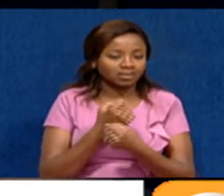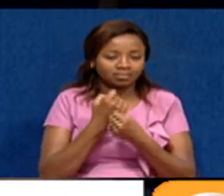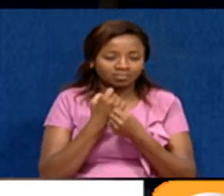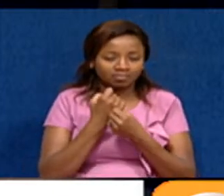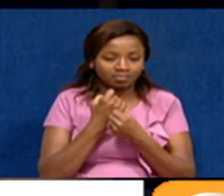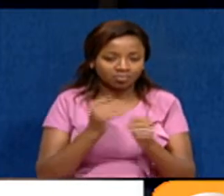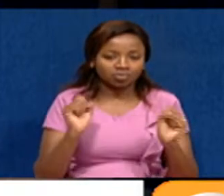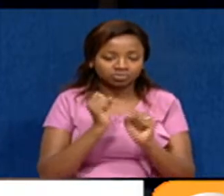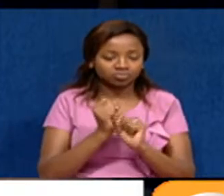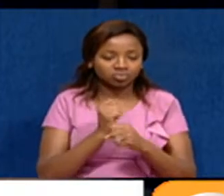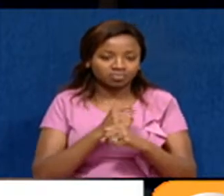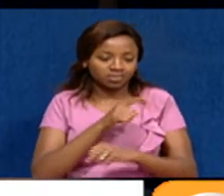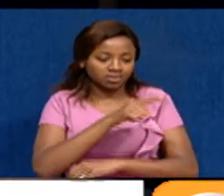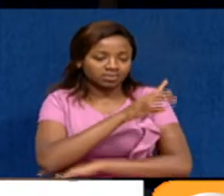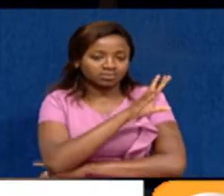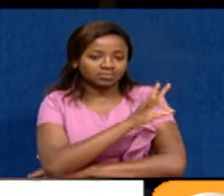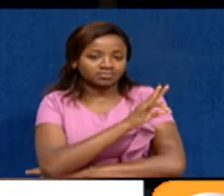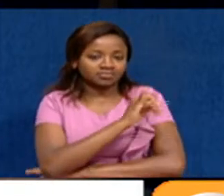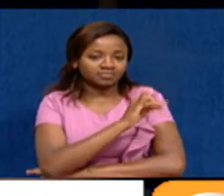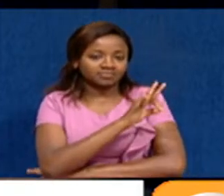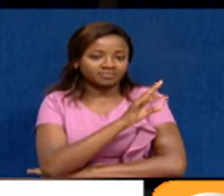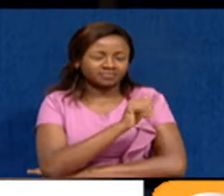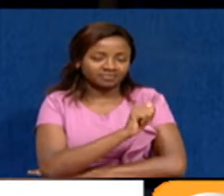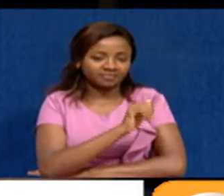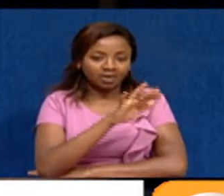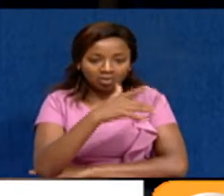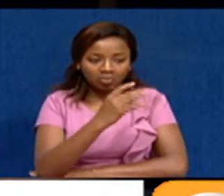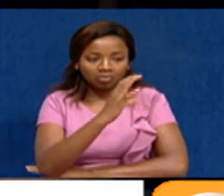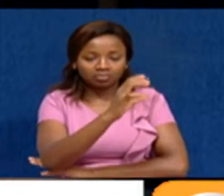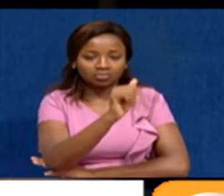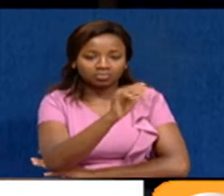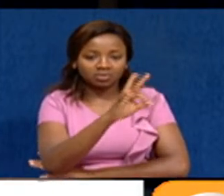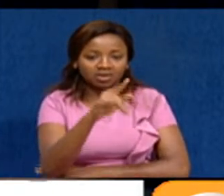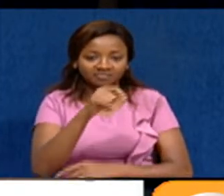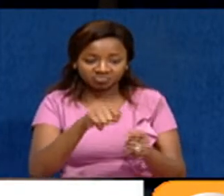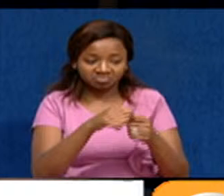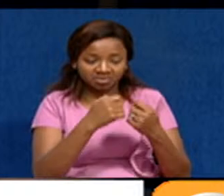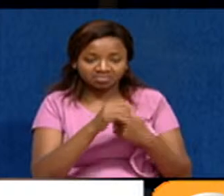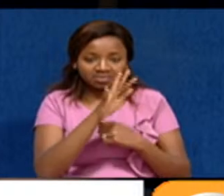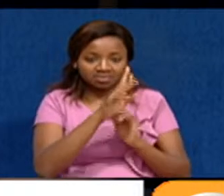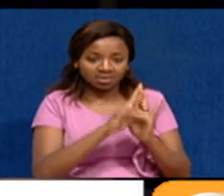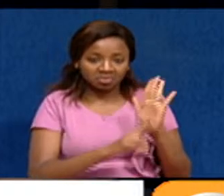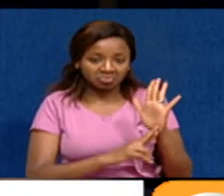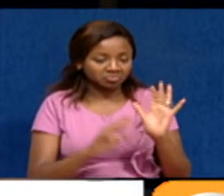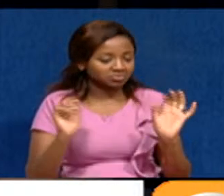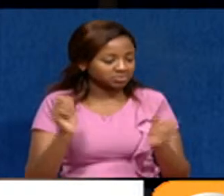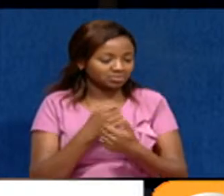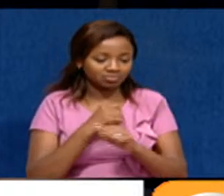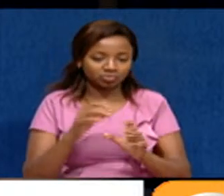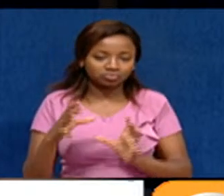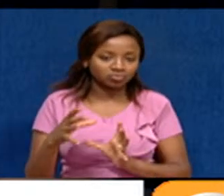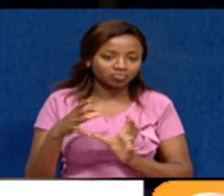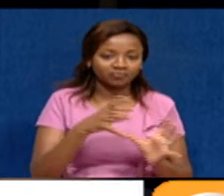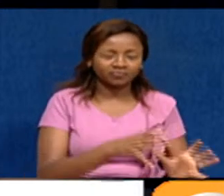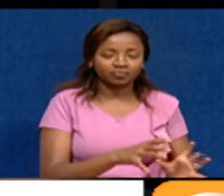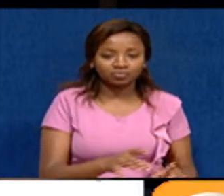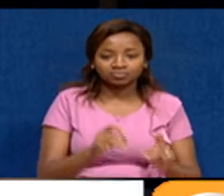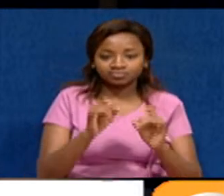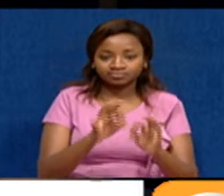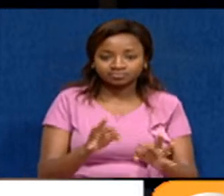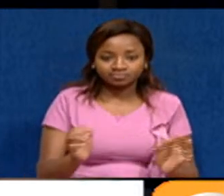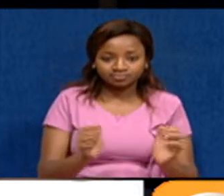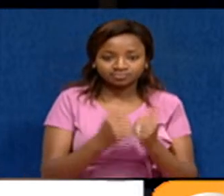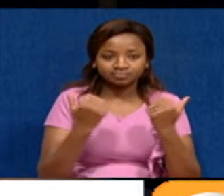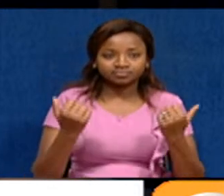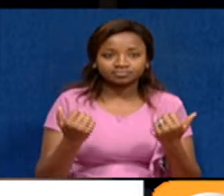CAF to violate their own statutes. If you get FIFA,